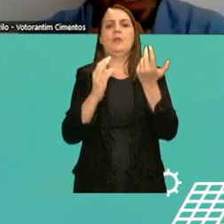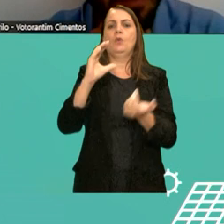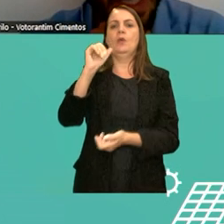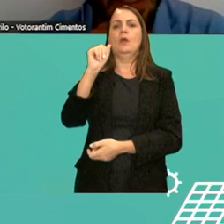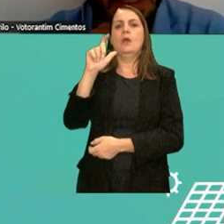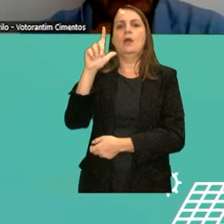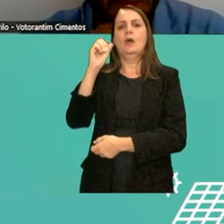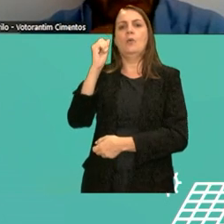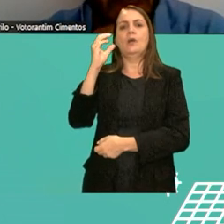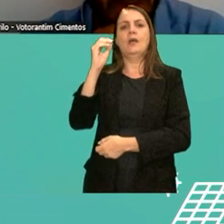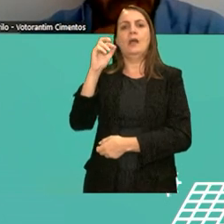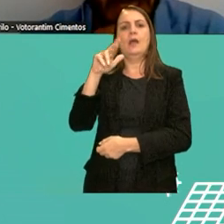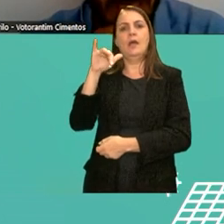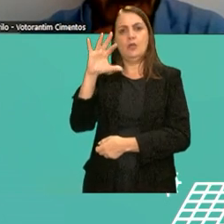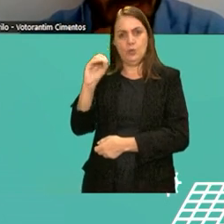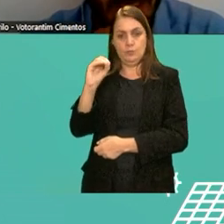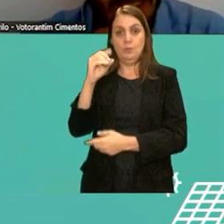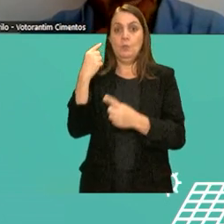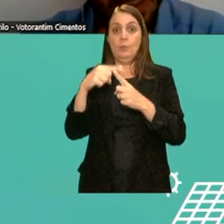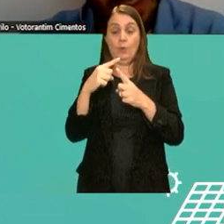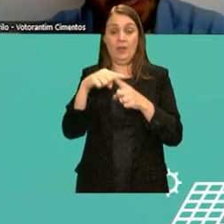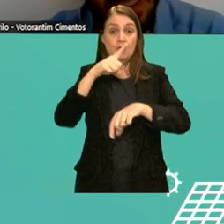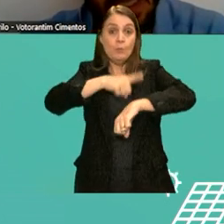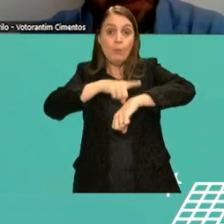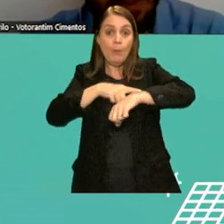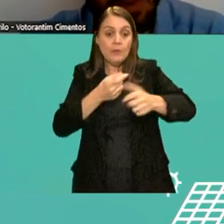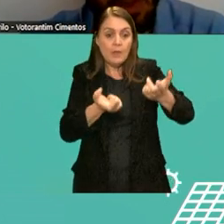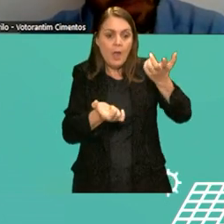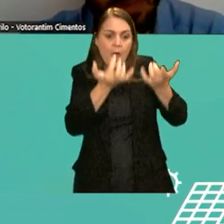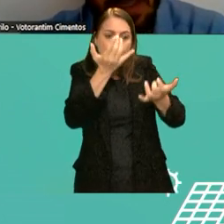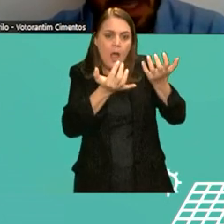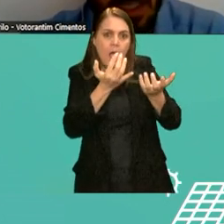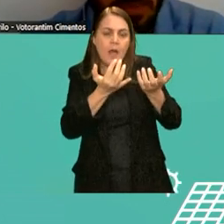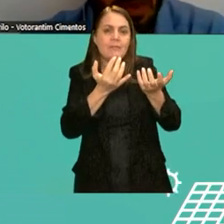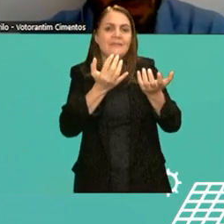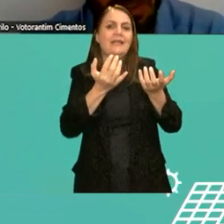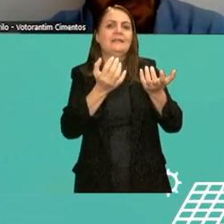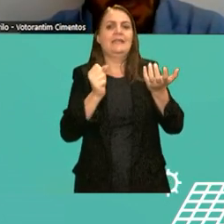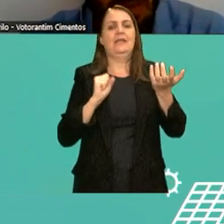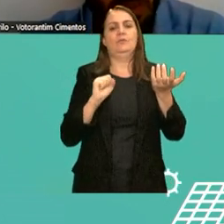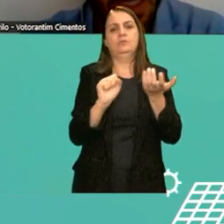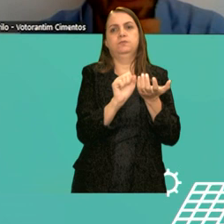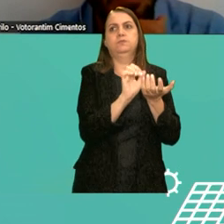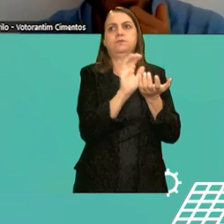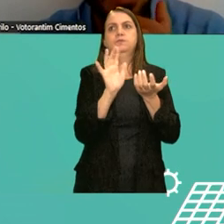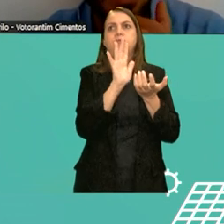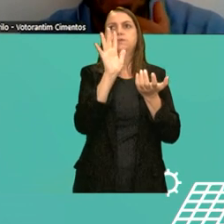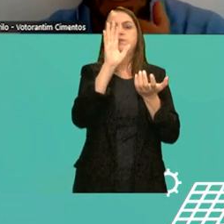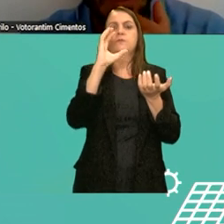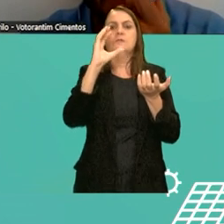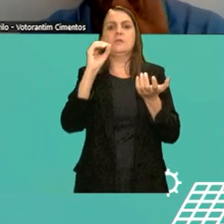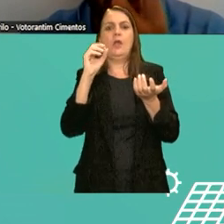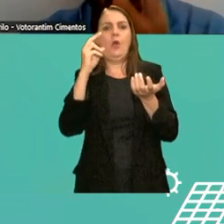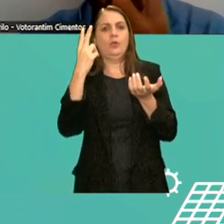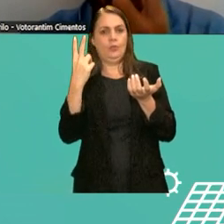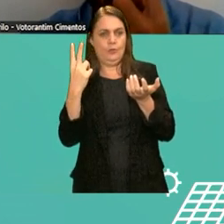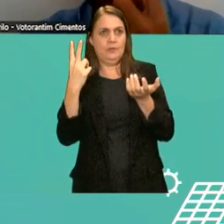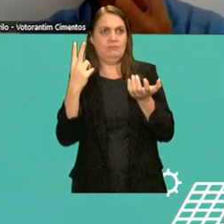So calcarium calcination, and this calcination releases CO2. We have